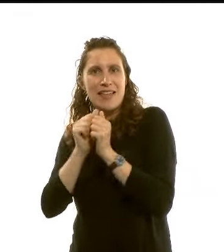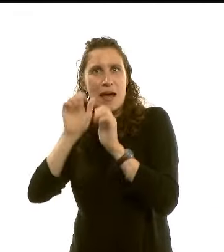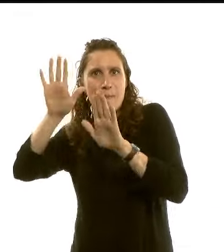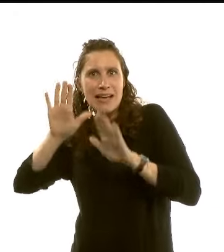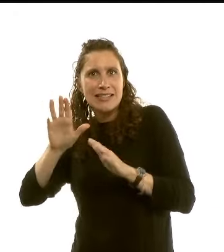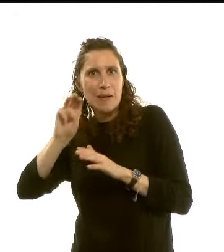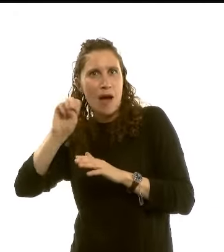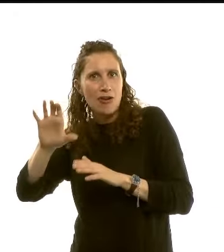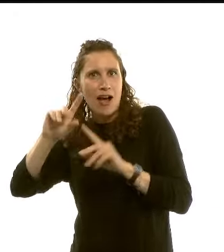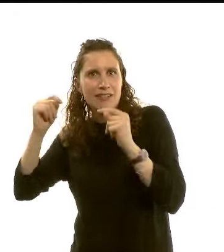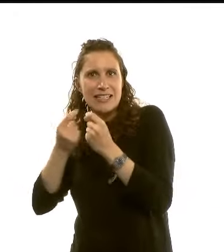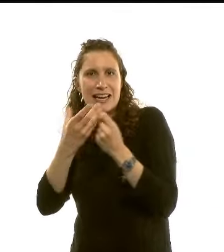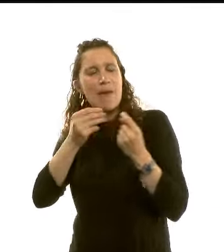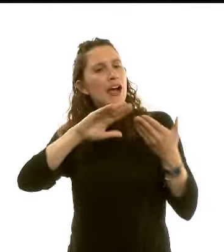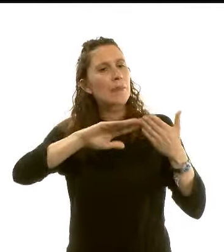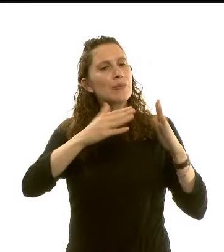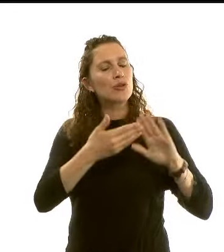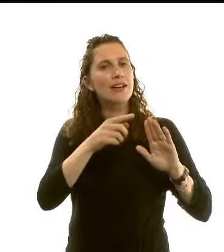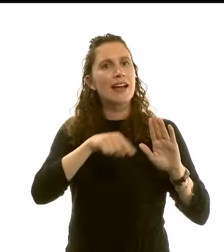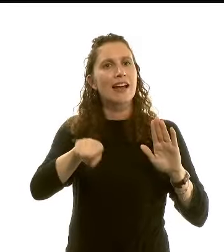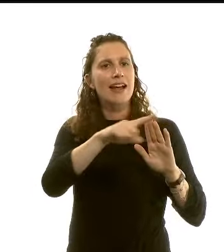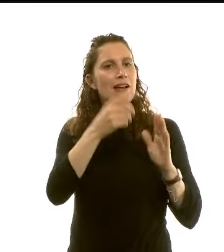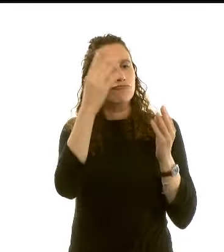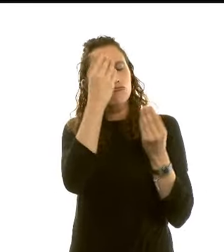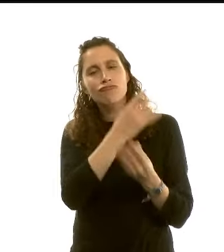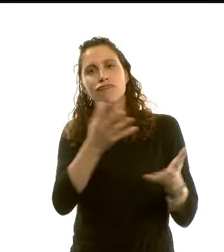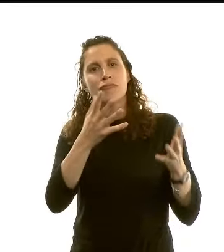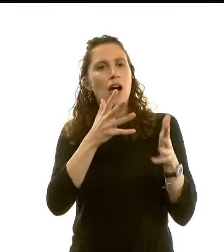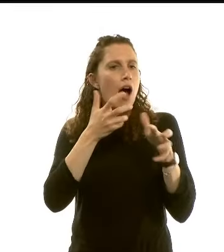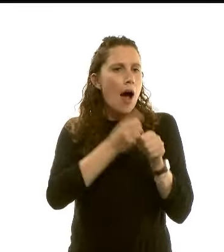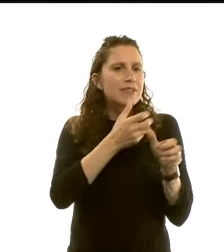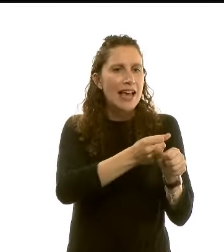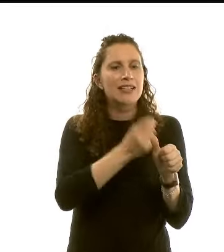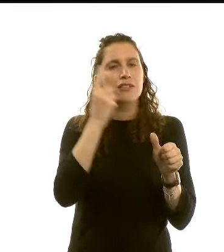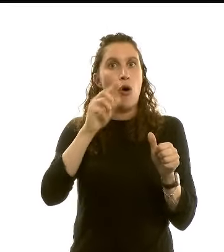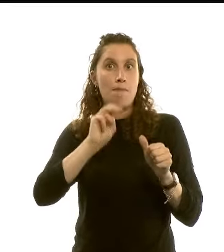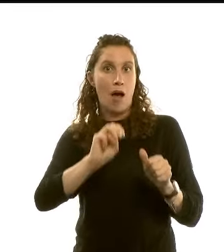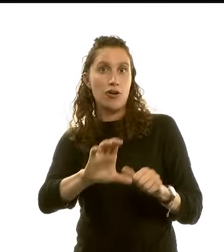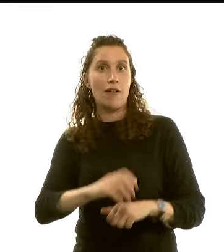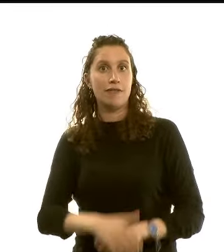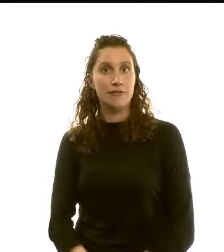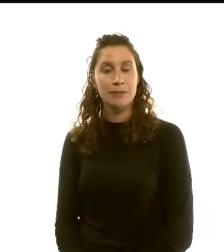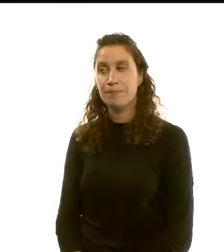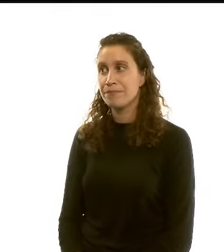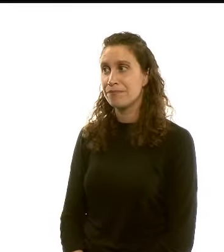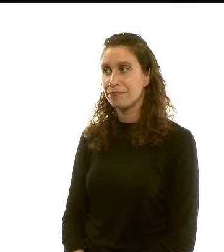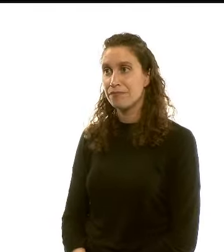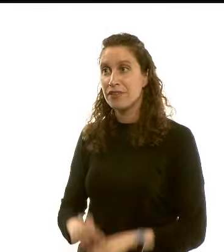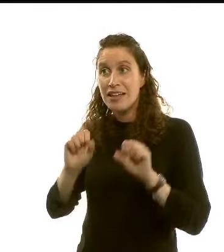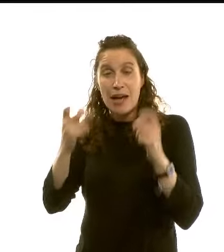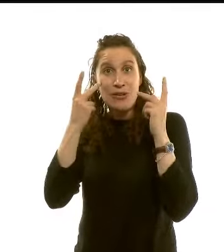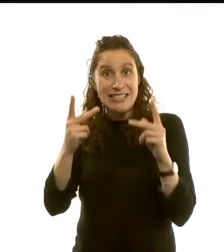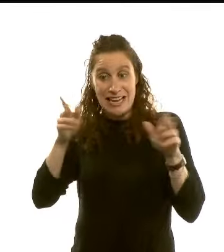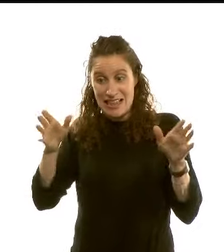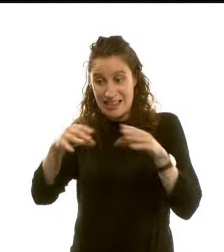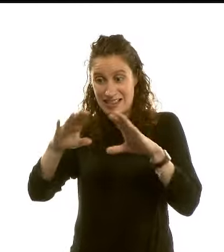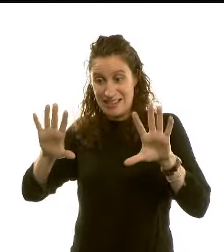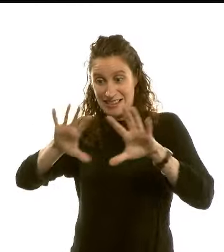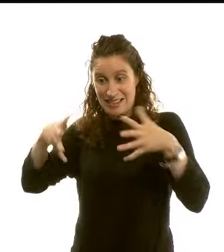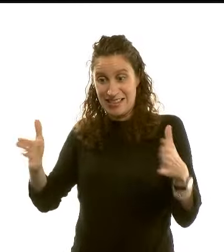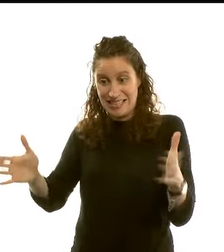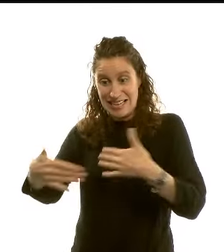of course our dear community on like all the new updates we add to Minecraft. That's awesome. Can we look at the sets now, guys? I want to see the